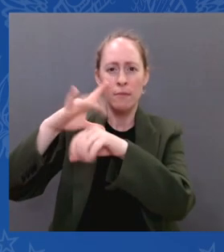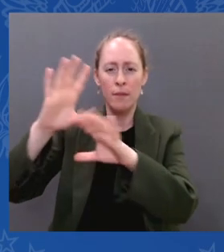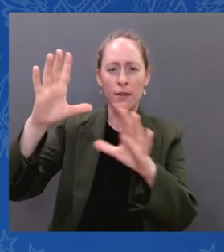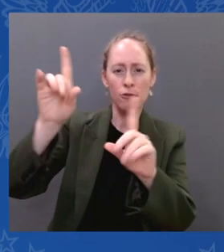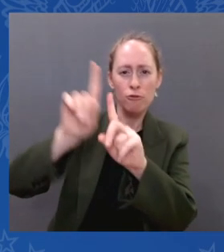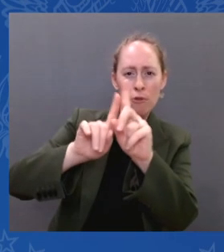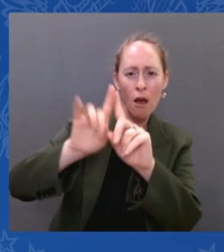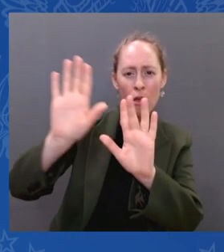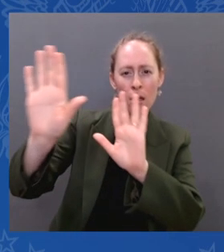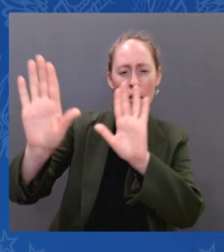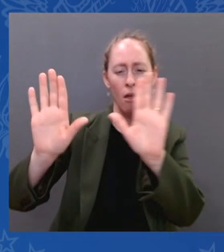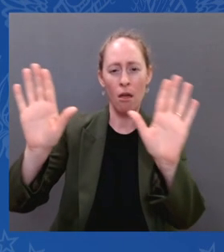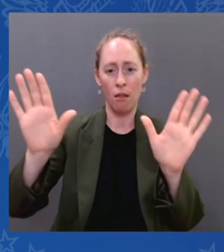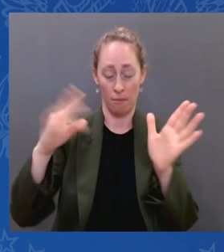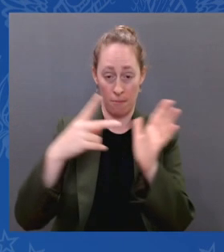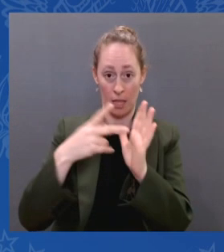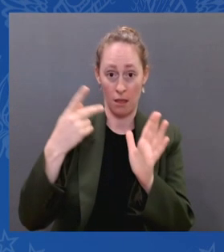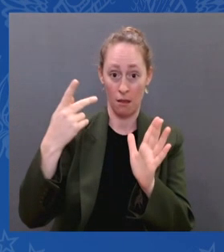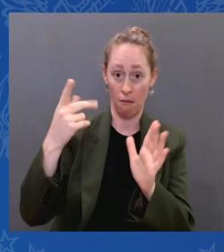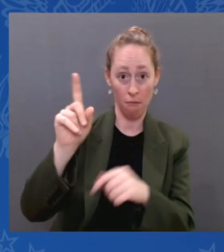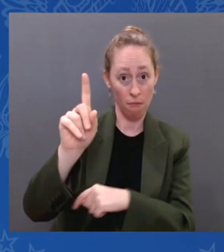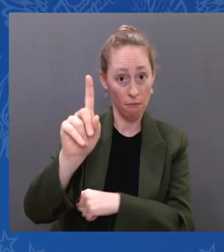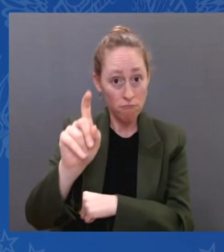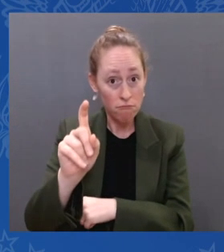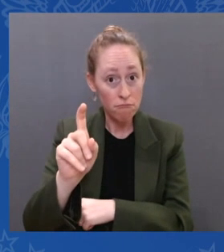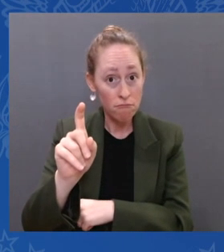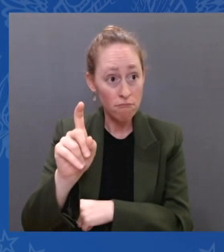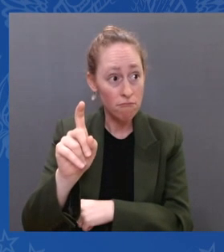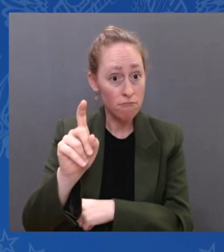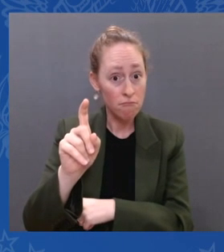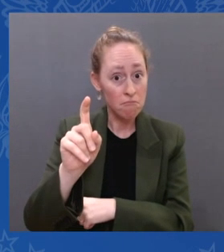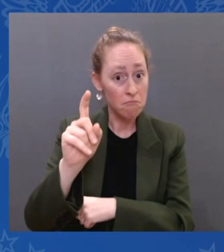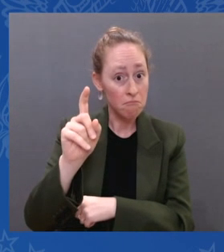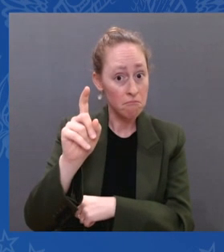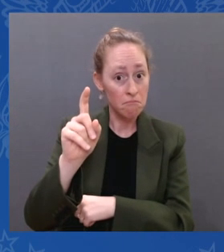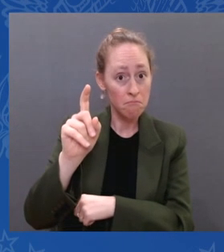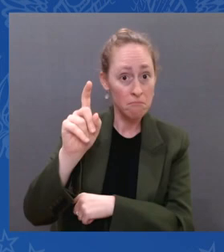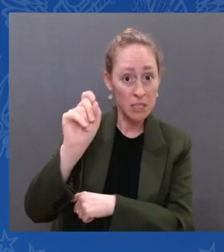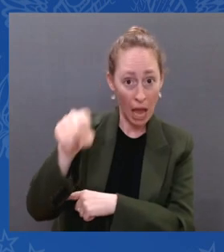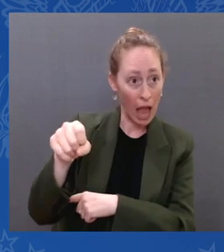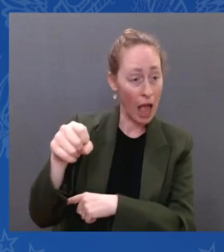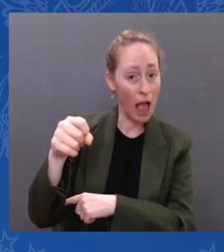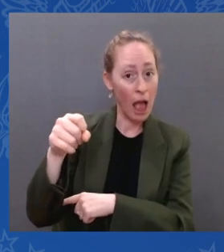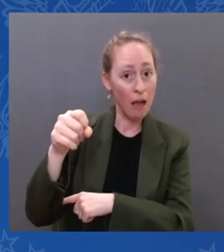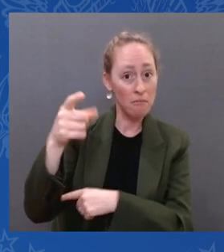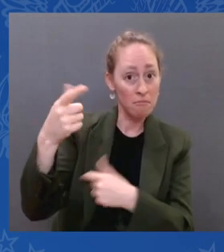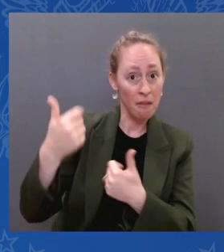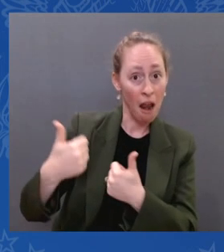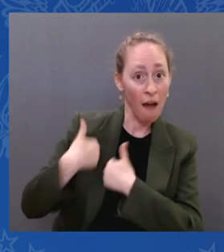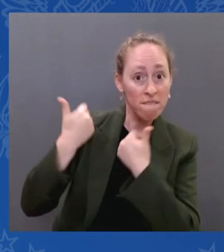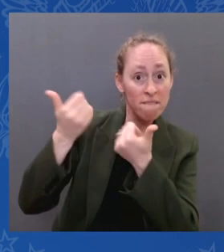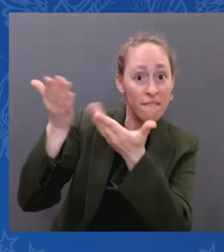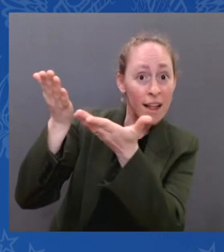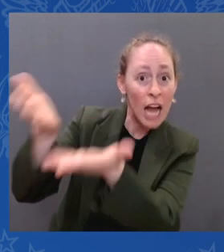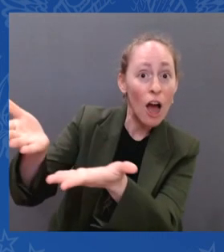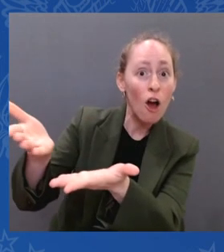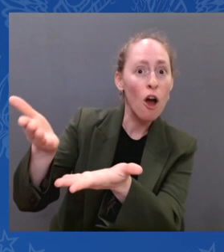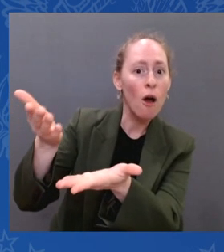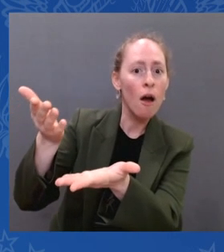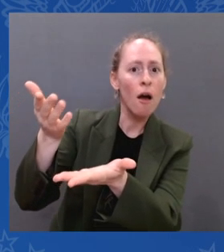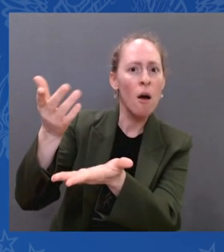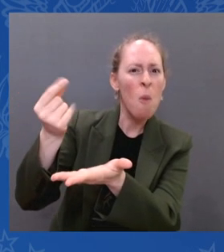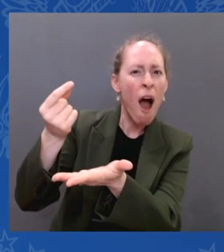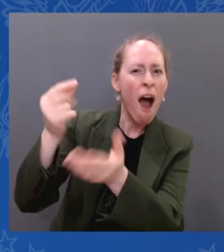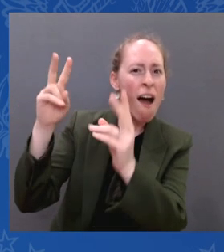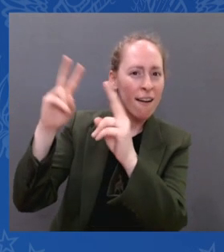And when you look at something as big as this is, we are going to be able to answer questions that we don't even know what